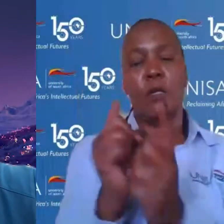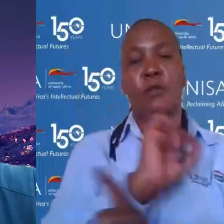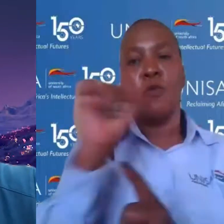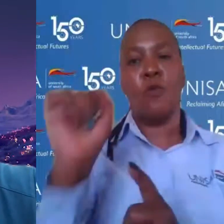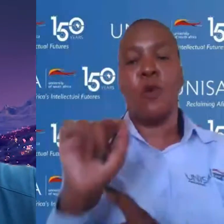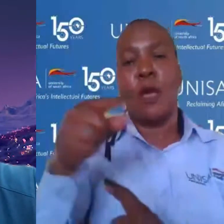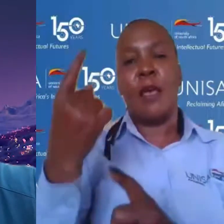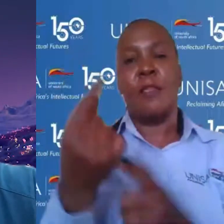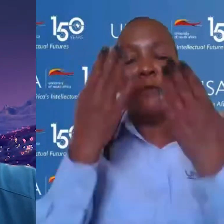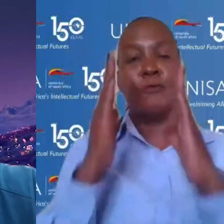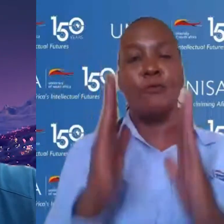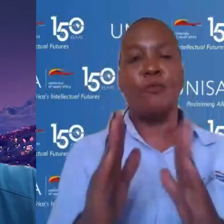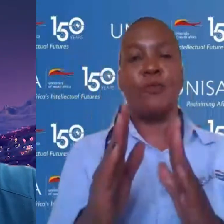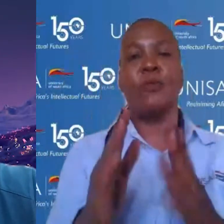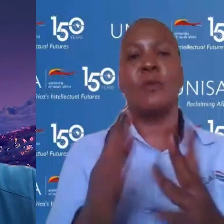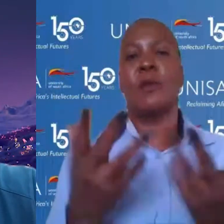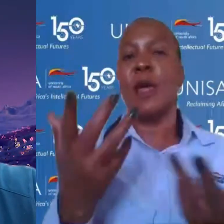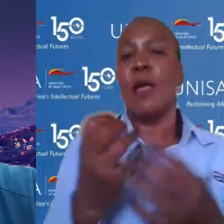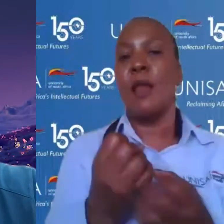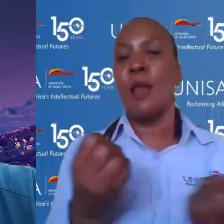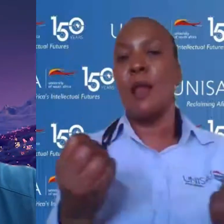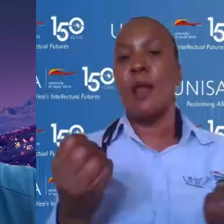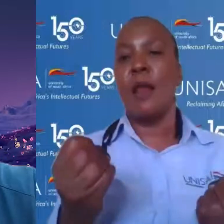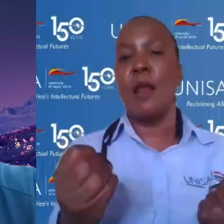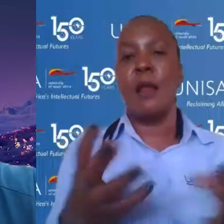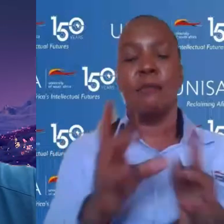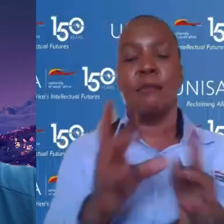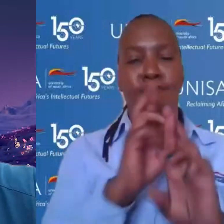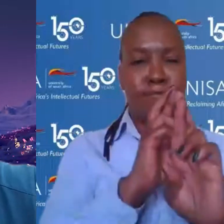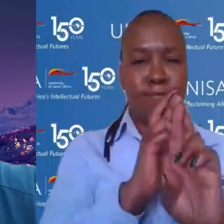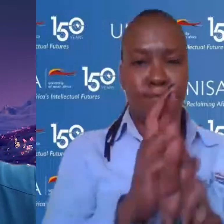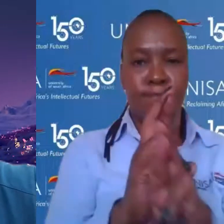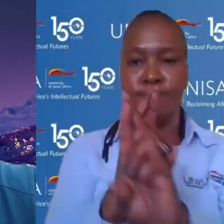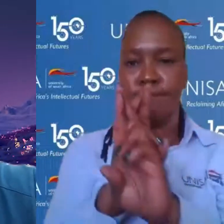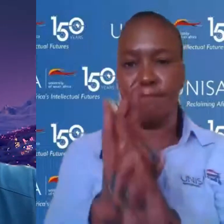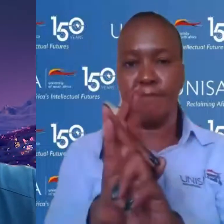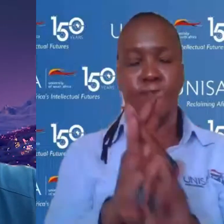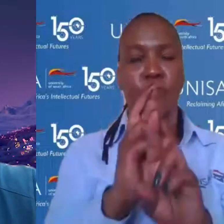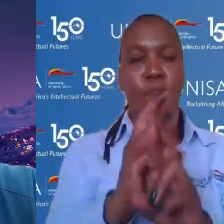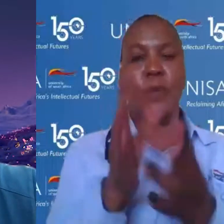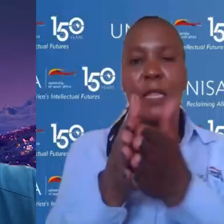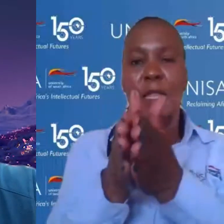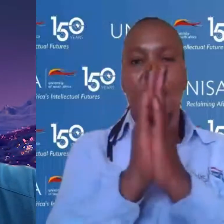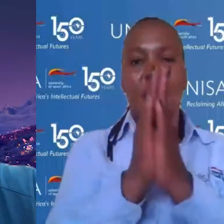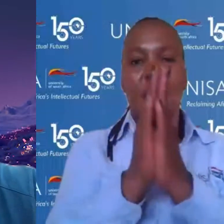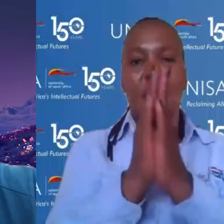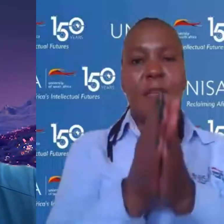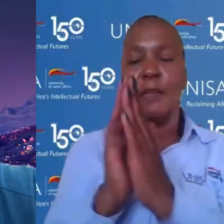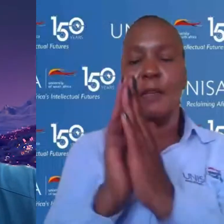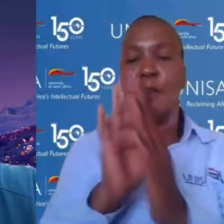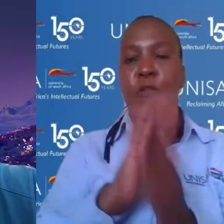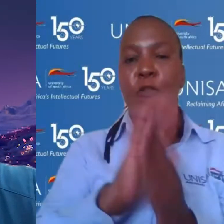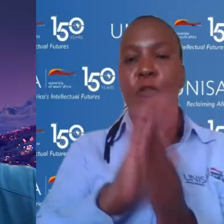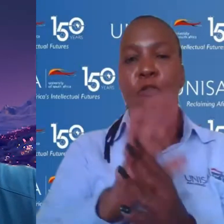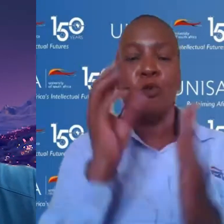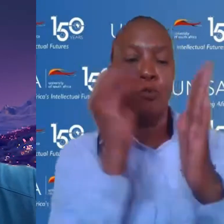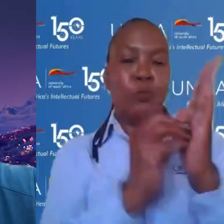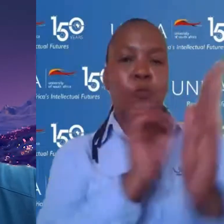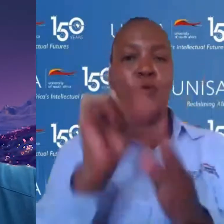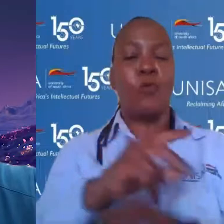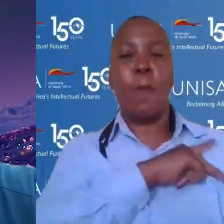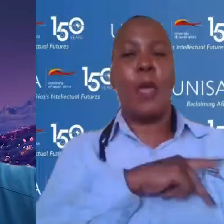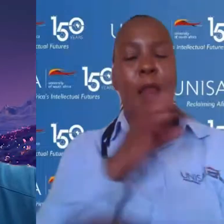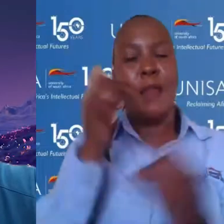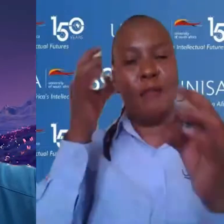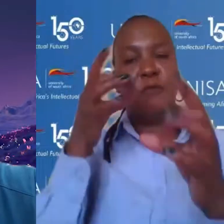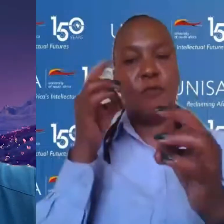see a lot of you have respected the request not to post your personal information. Thank you.